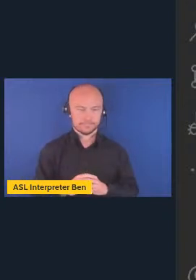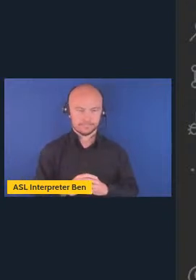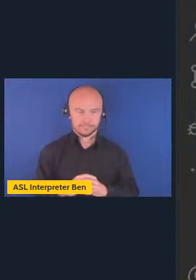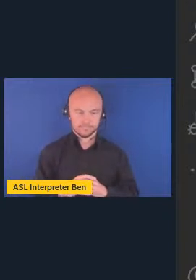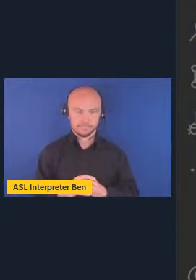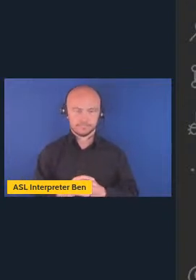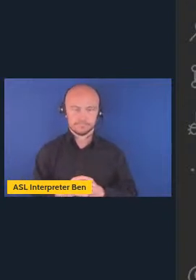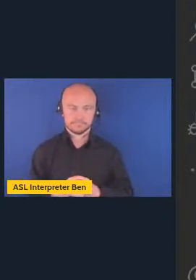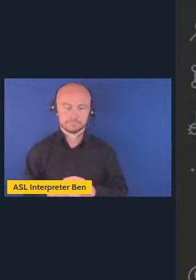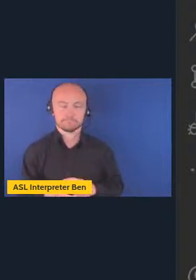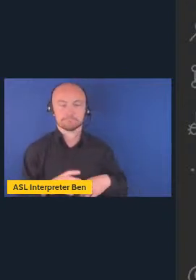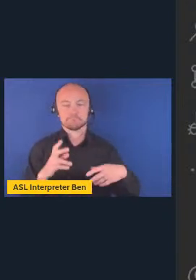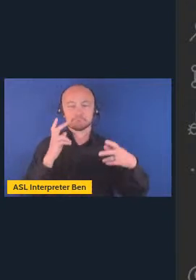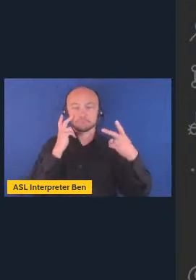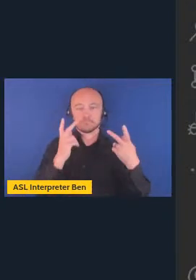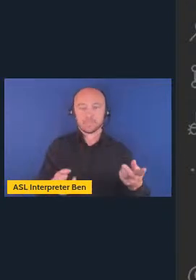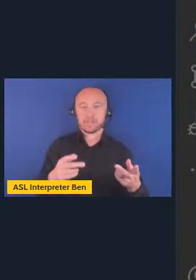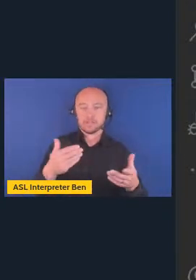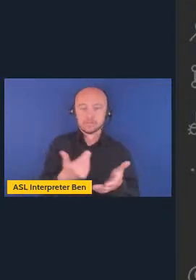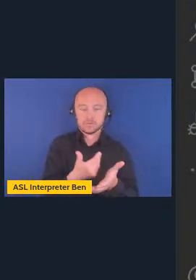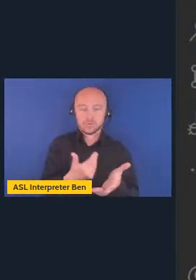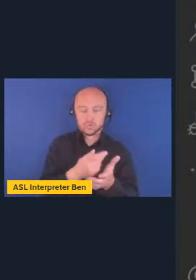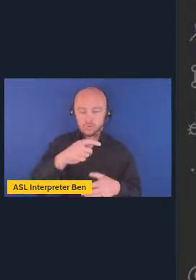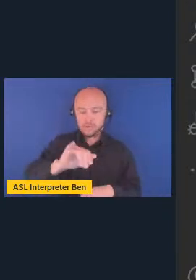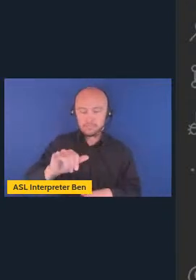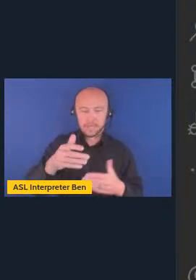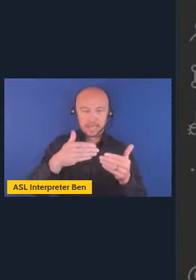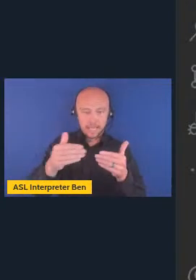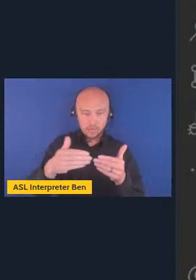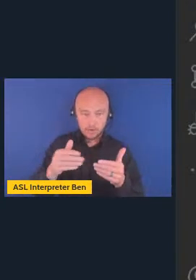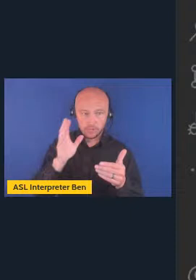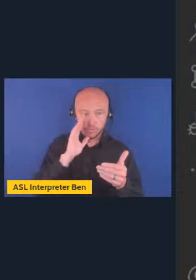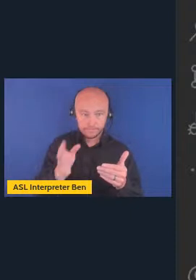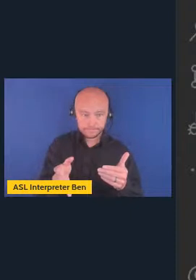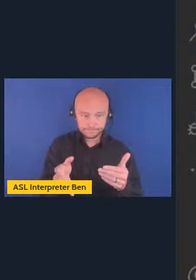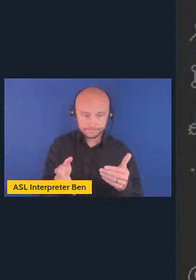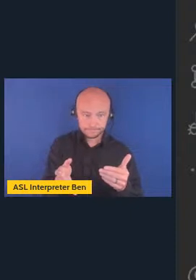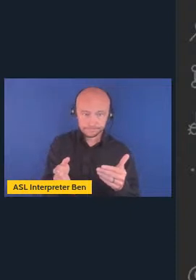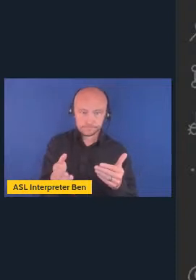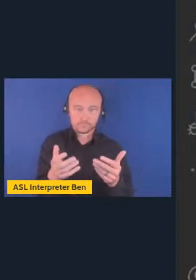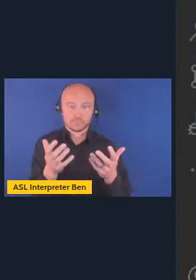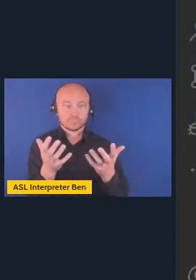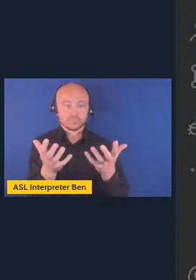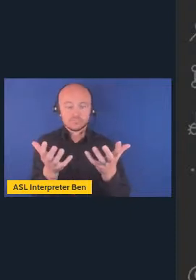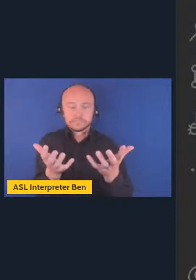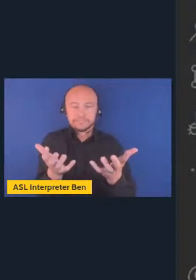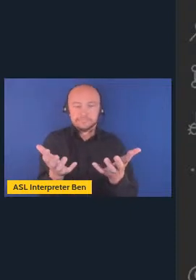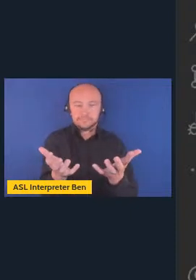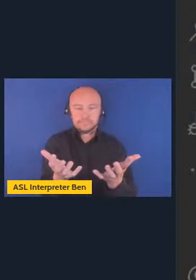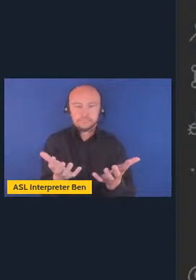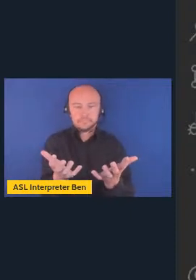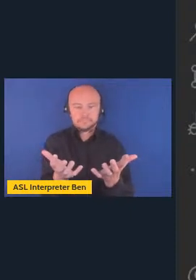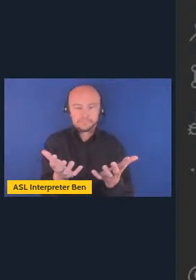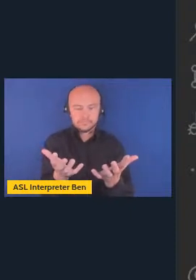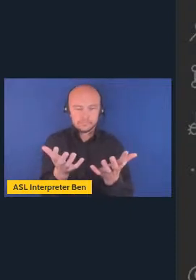So as you can see, I created a new API gateway here. This will create a new API gateway. And I want to do, let's do